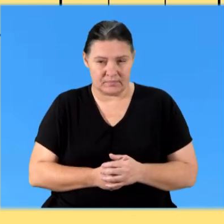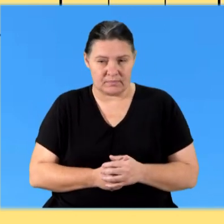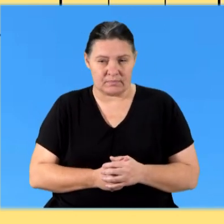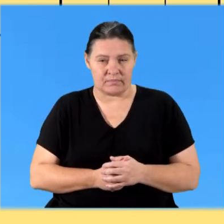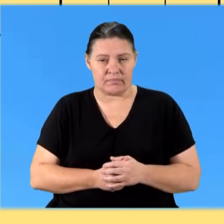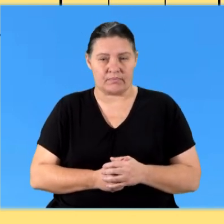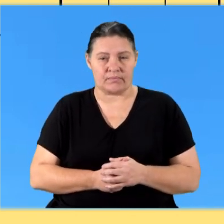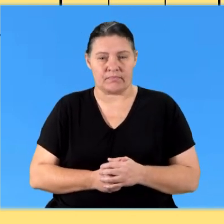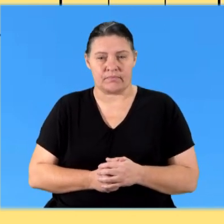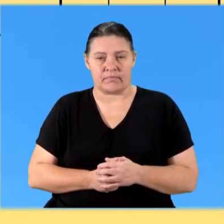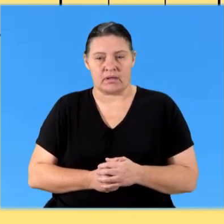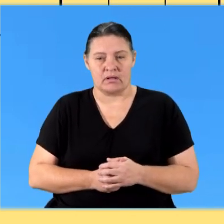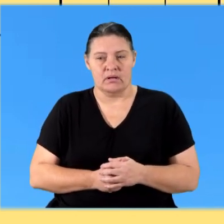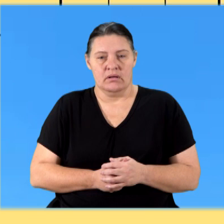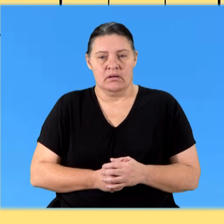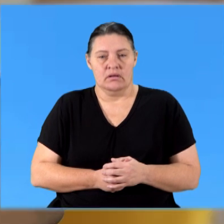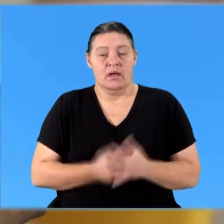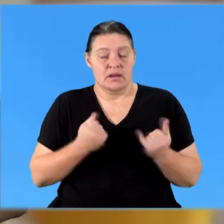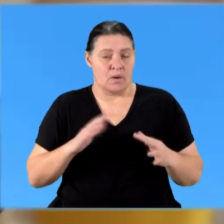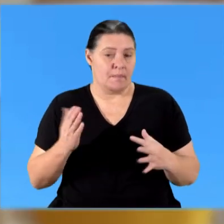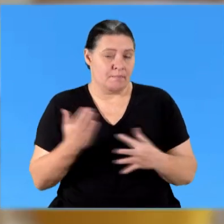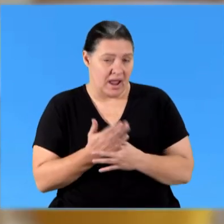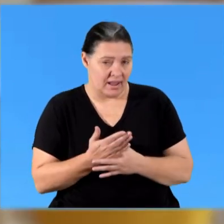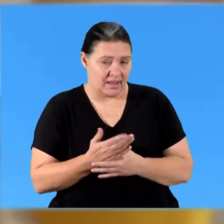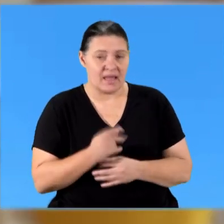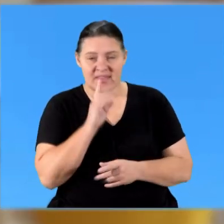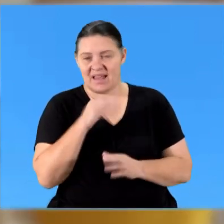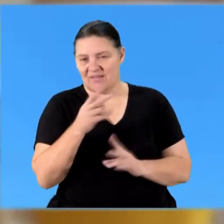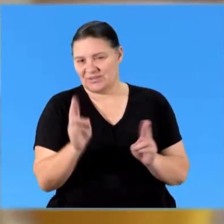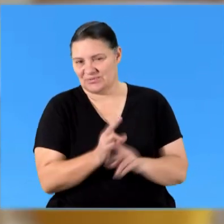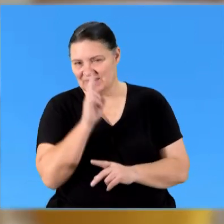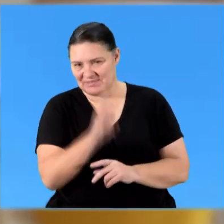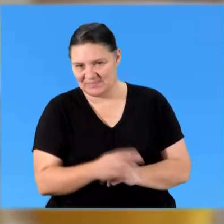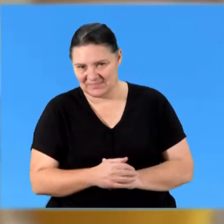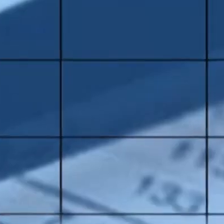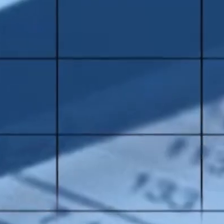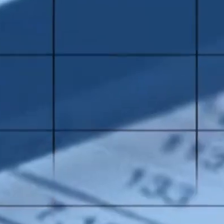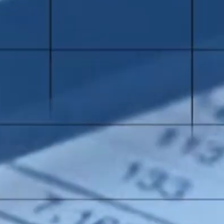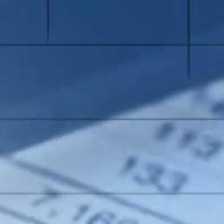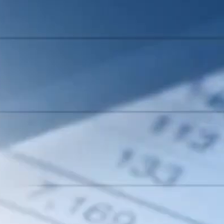looks. We will go for an ad break, and I'll see you shortly.